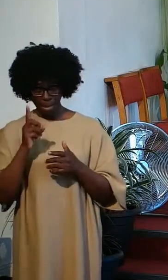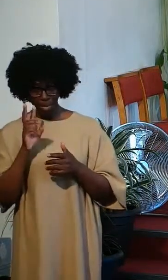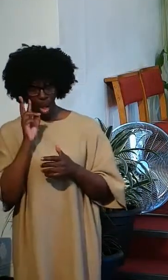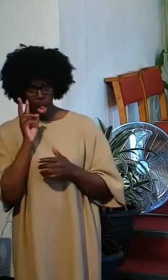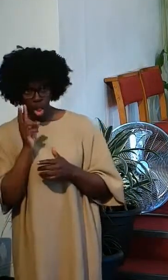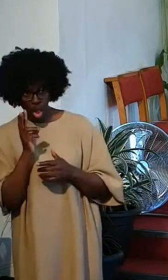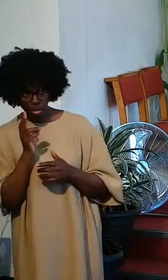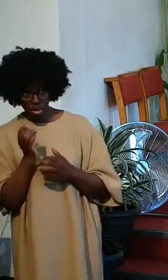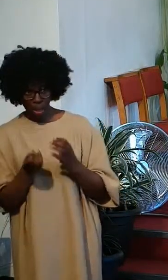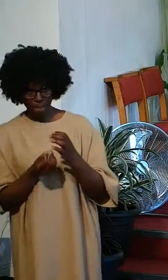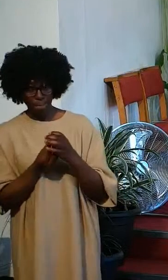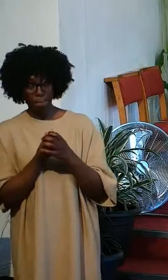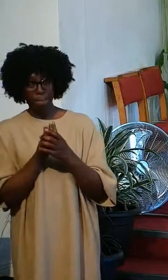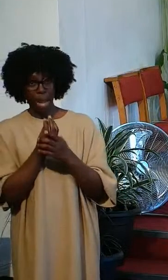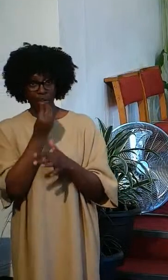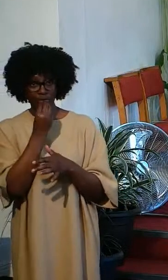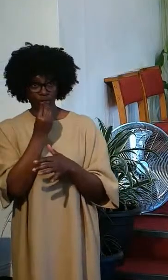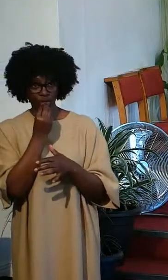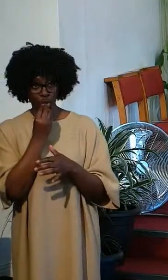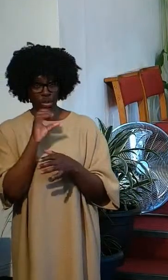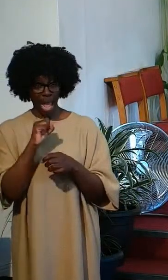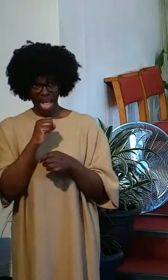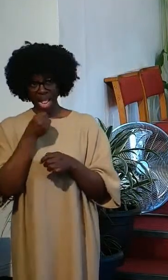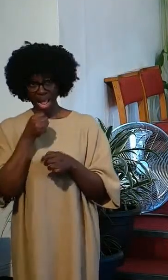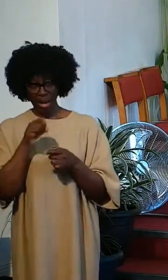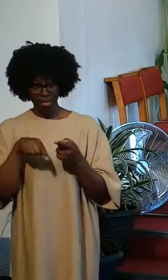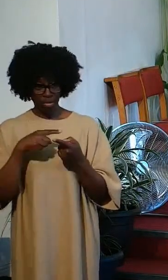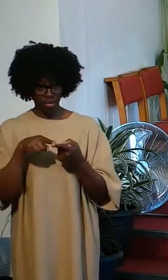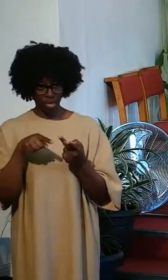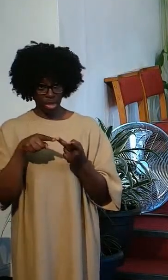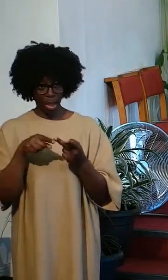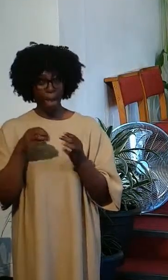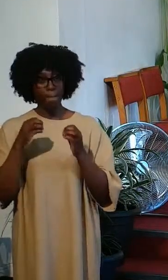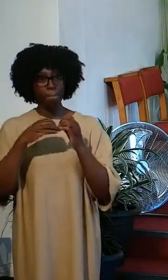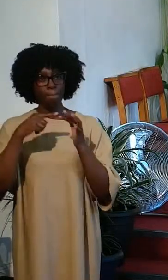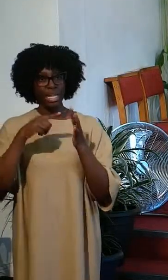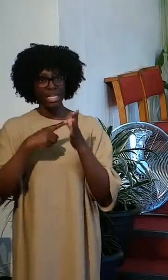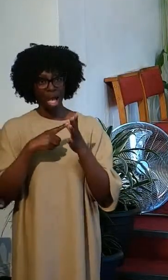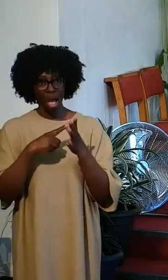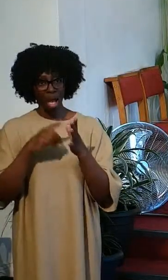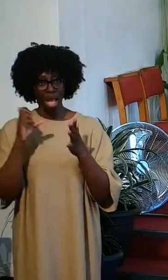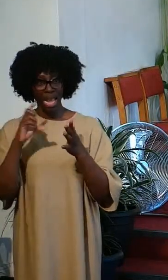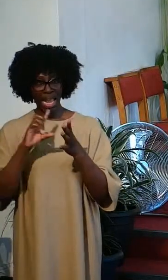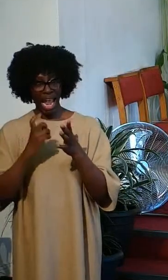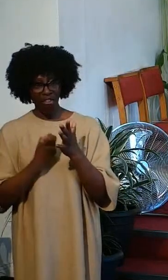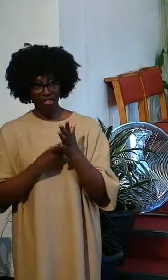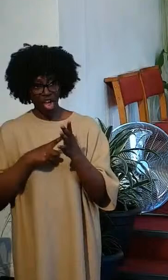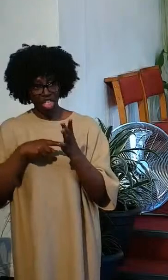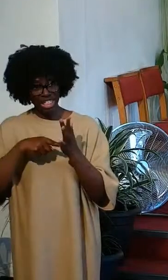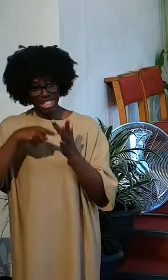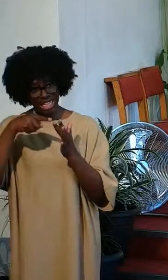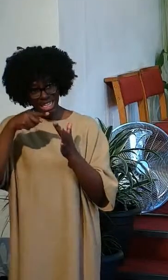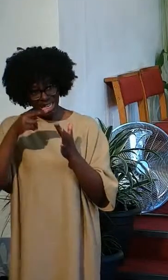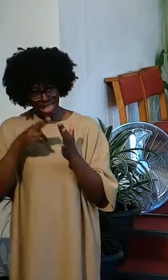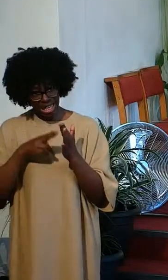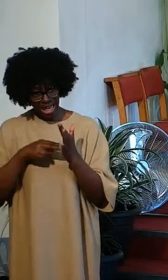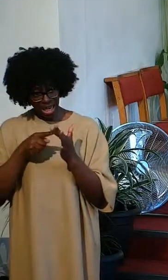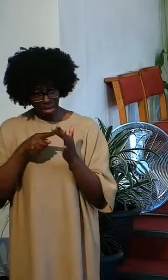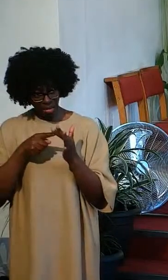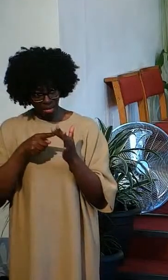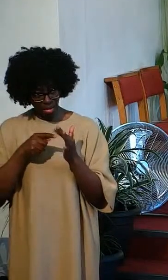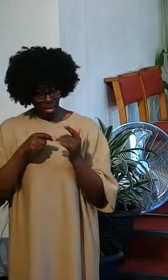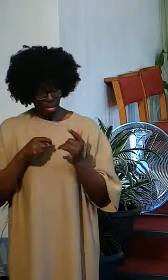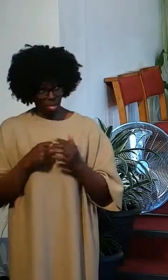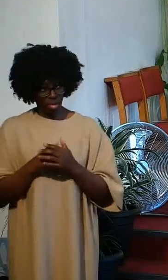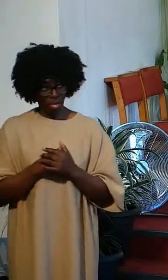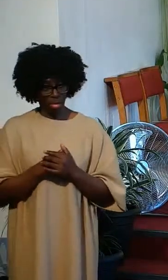foods, so like carrots and some of the greens. They have got an ingredient called beta-carotene. And everyone thought, oh wow, this is amazing.